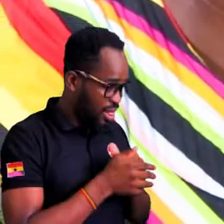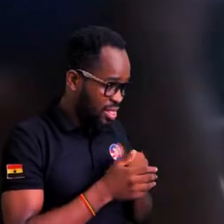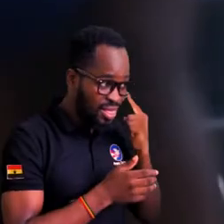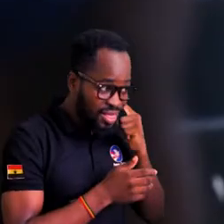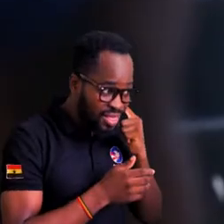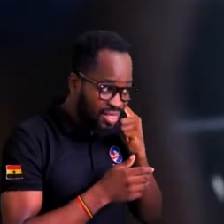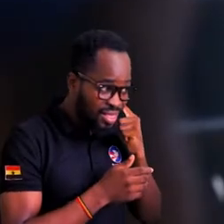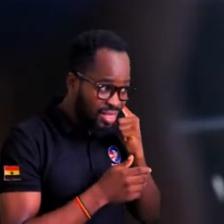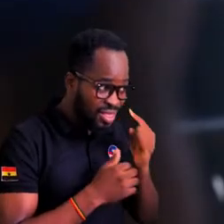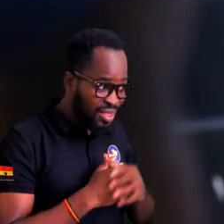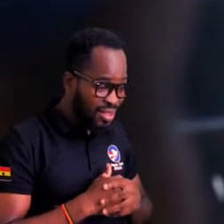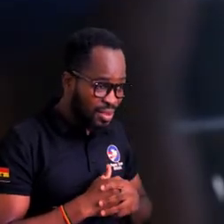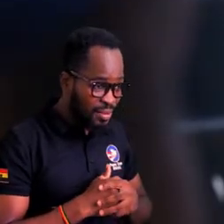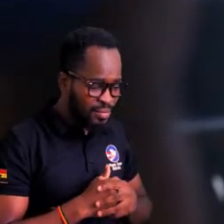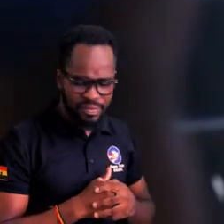pregnancy.